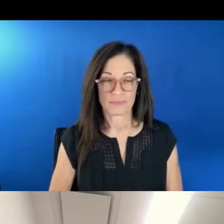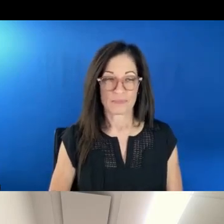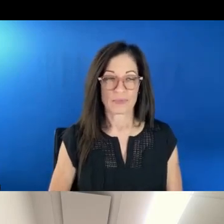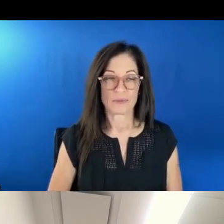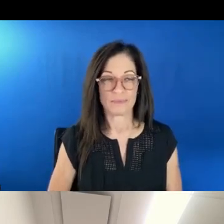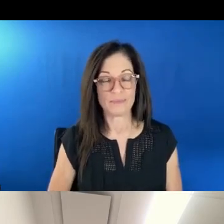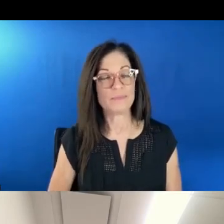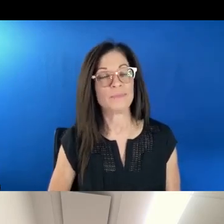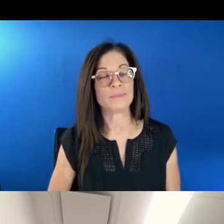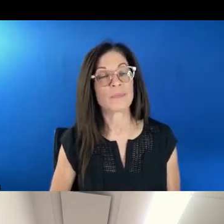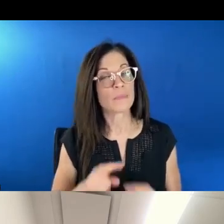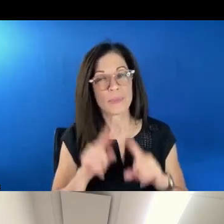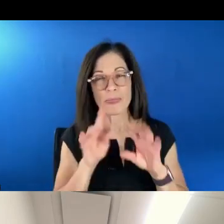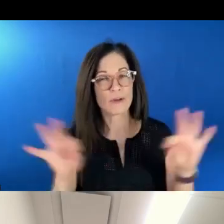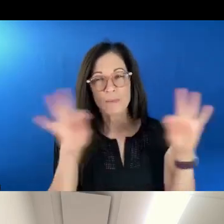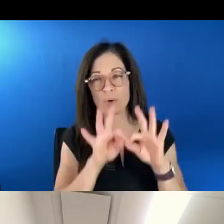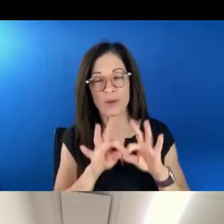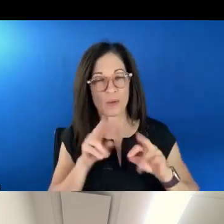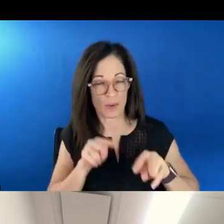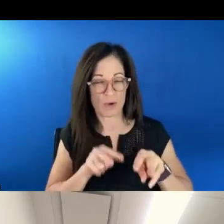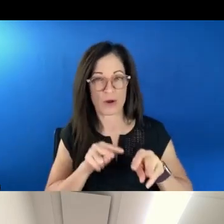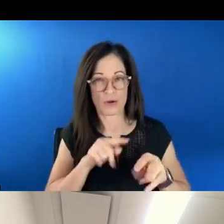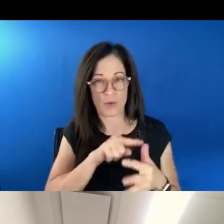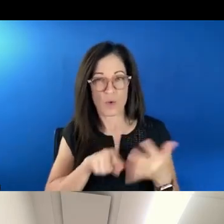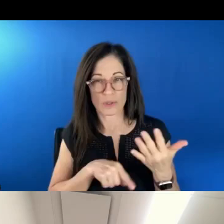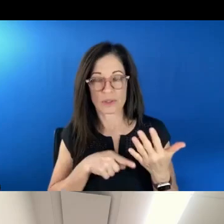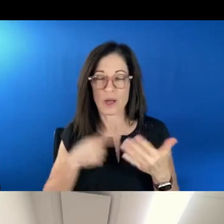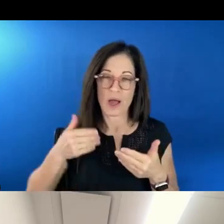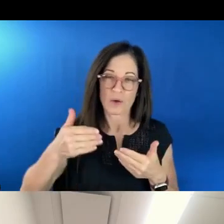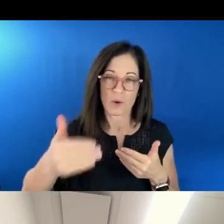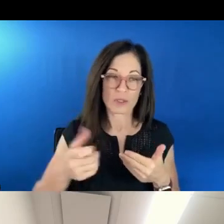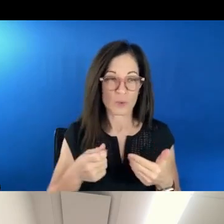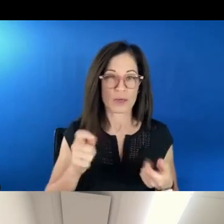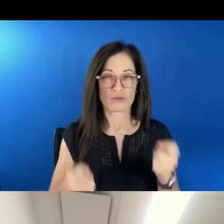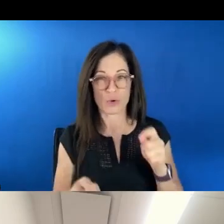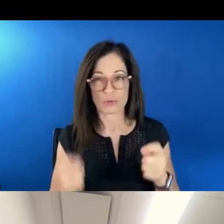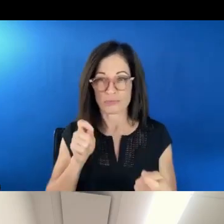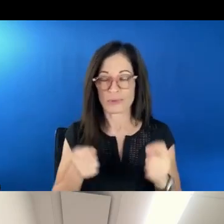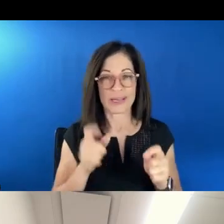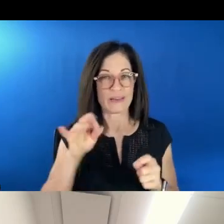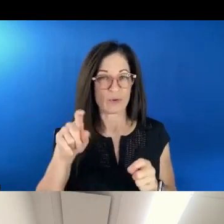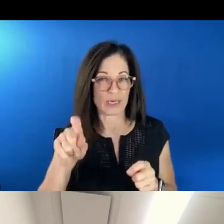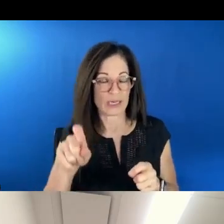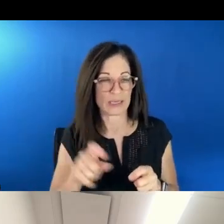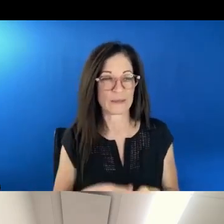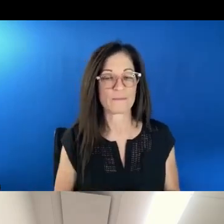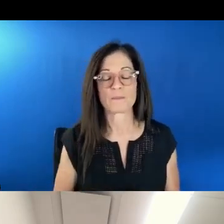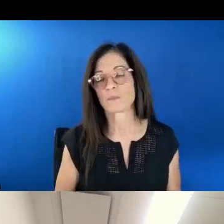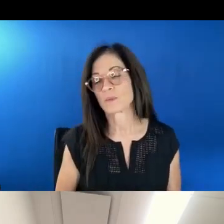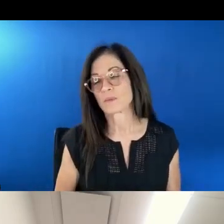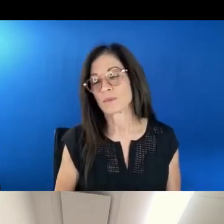they are monitored on an ongoing basis so that course corrections can be made. There are